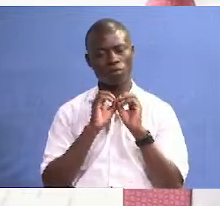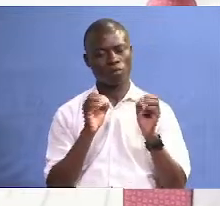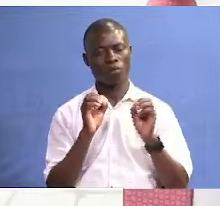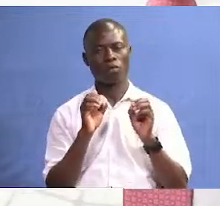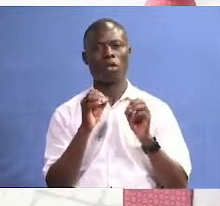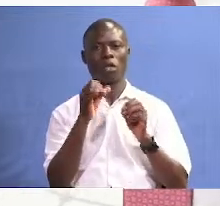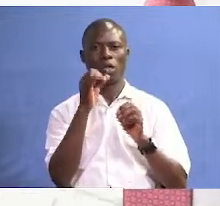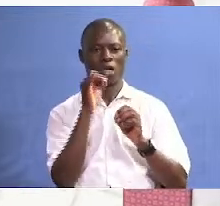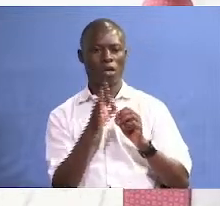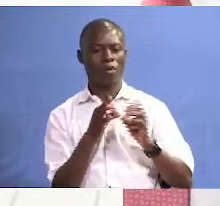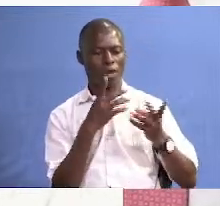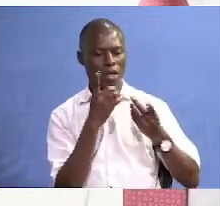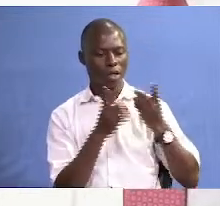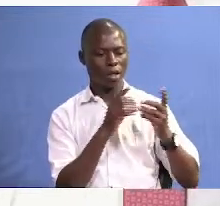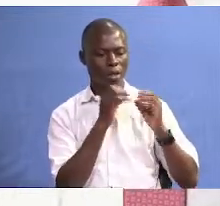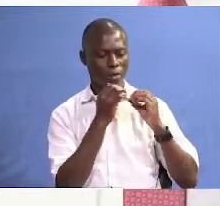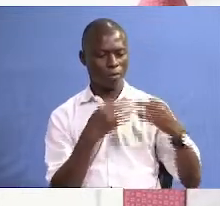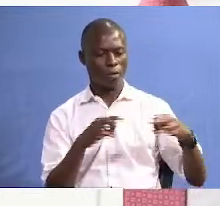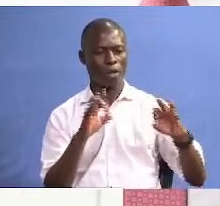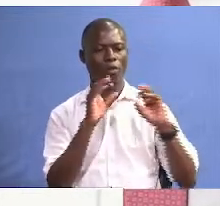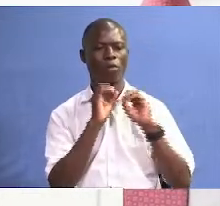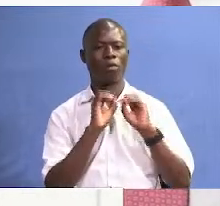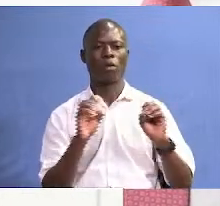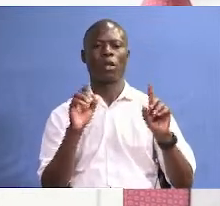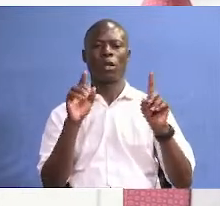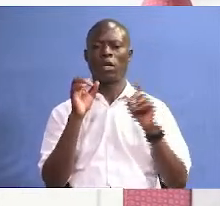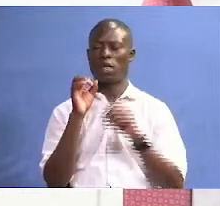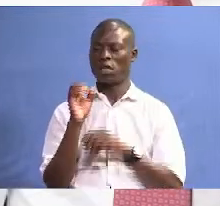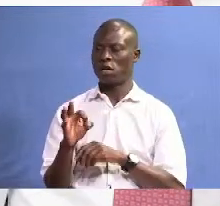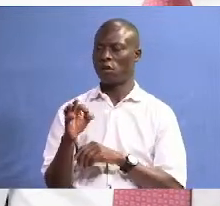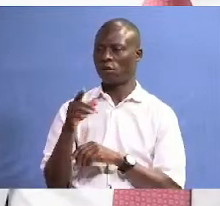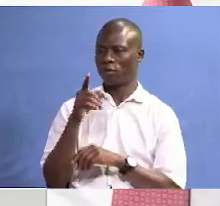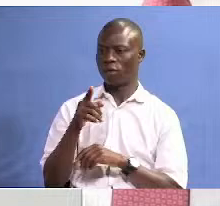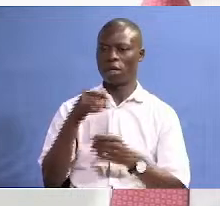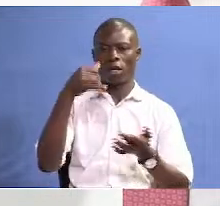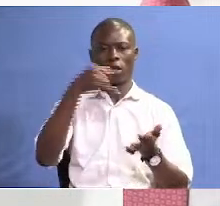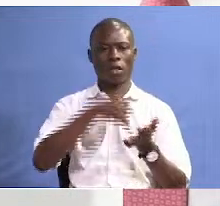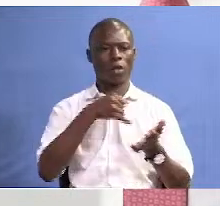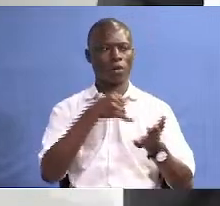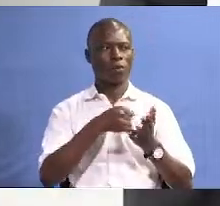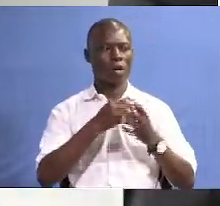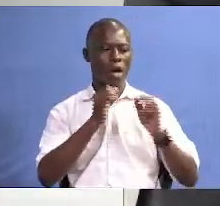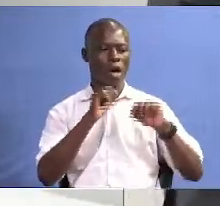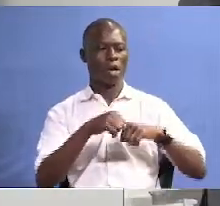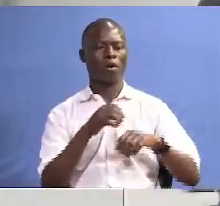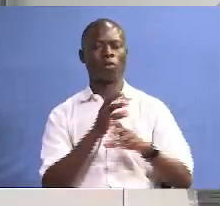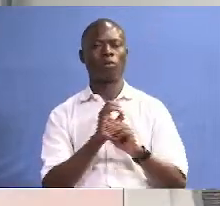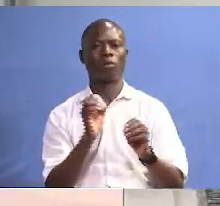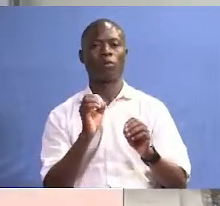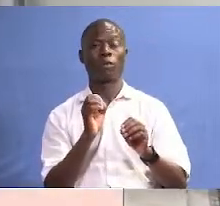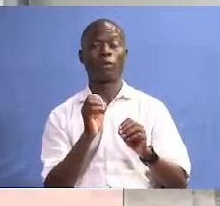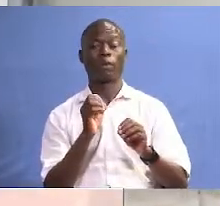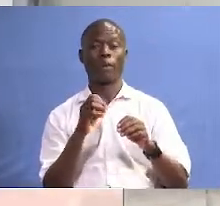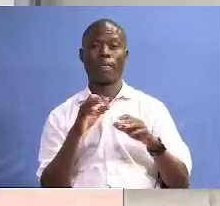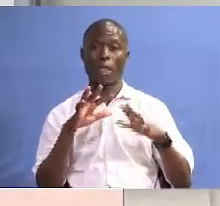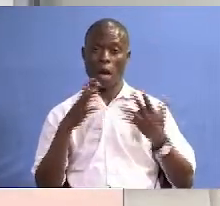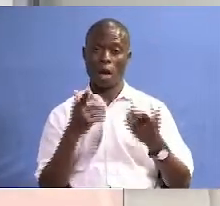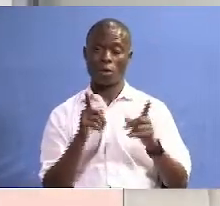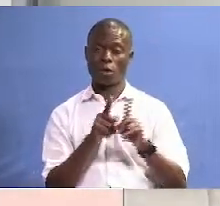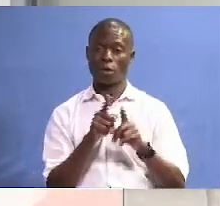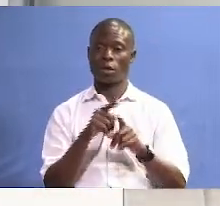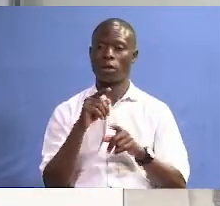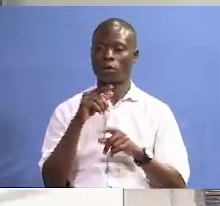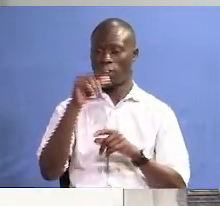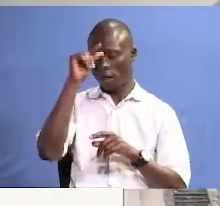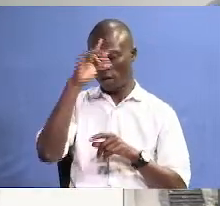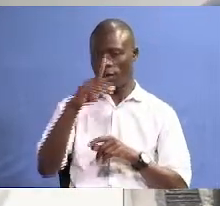we are not discussing freely, and if we are not inclusive in that discussion. However, Ochilo commended